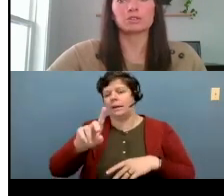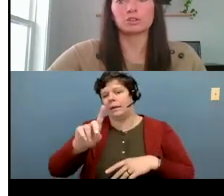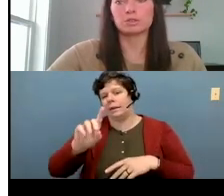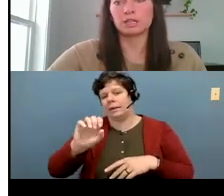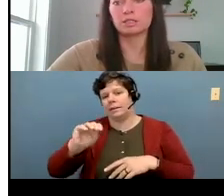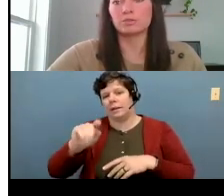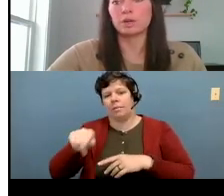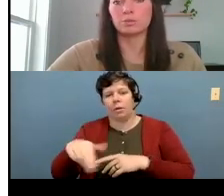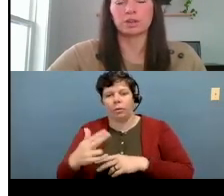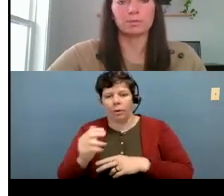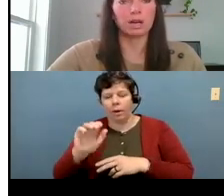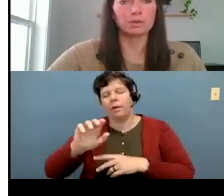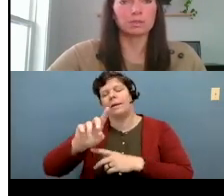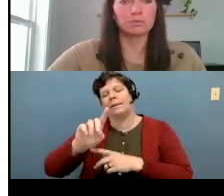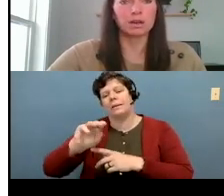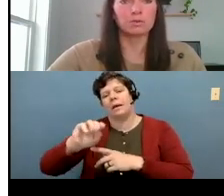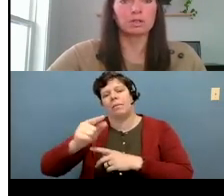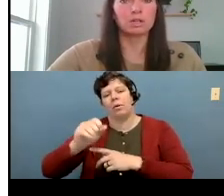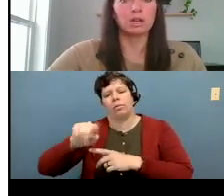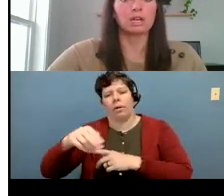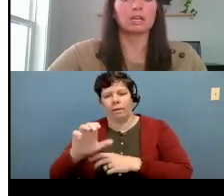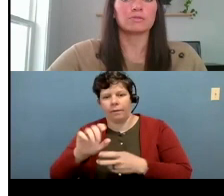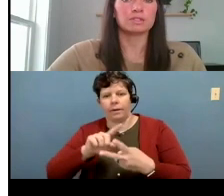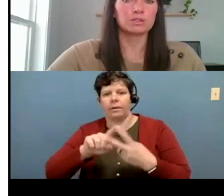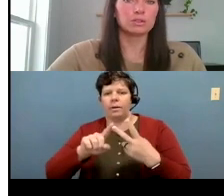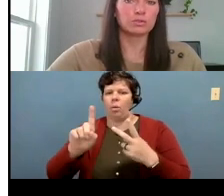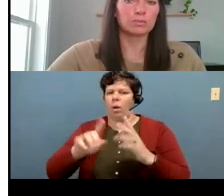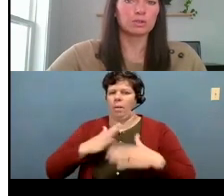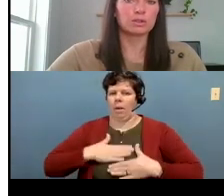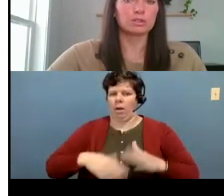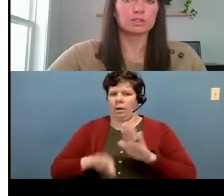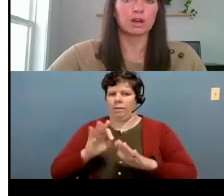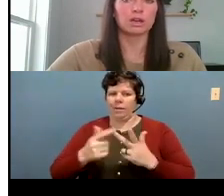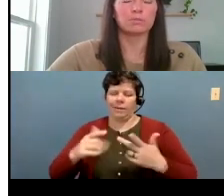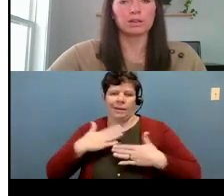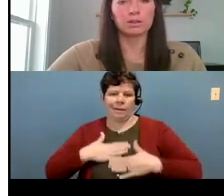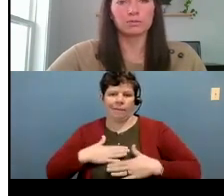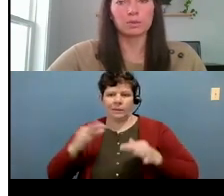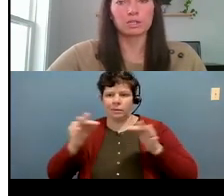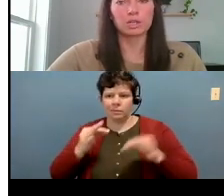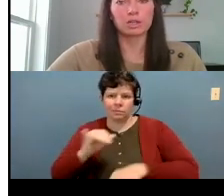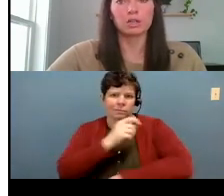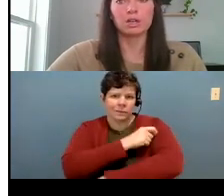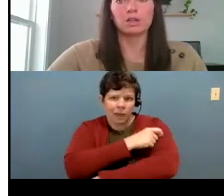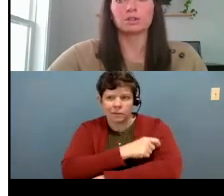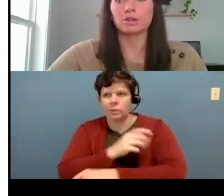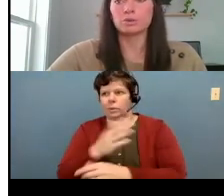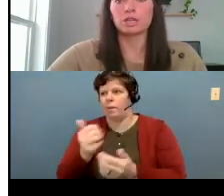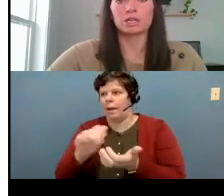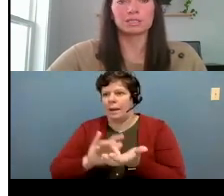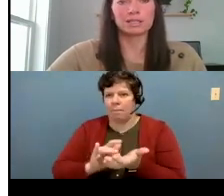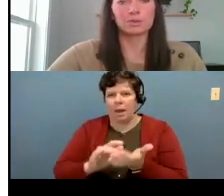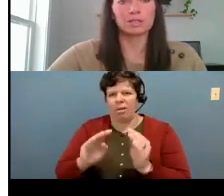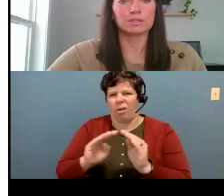the circumstances of when and where the body was found, any physical descriptors and medical information, the